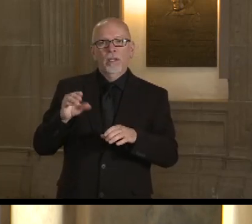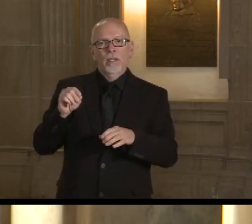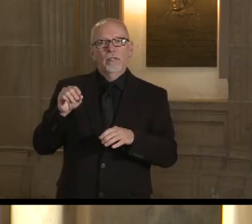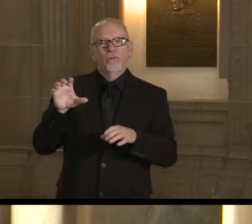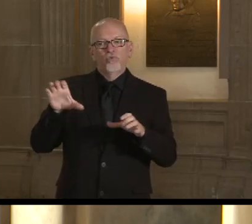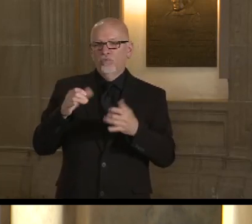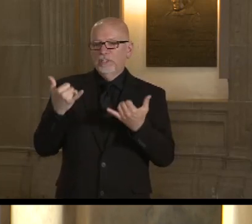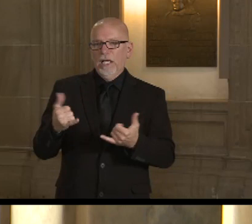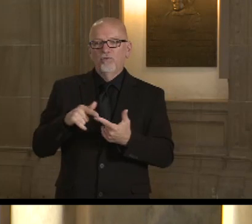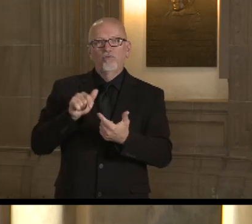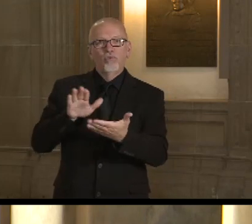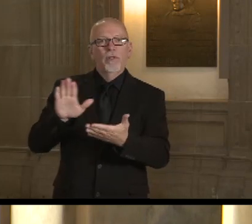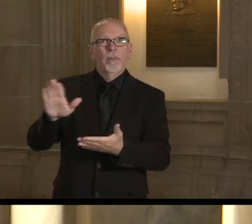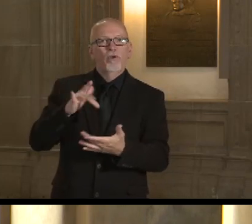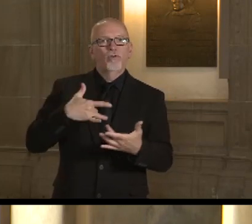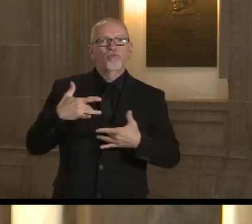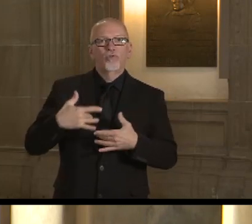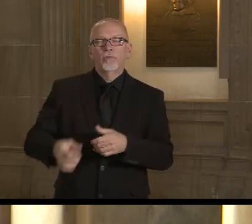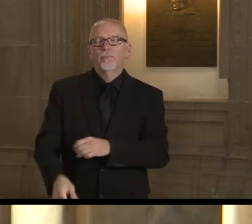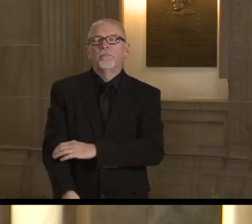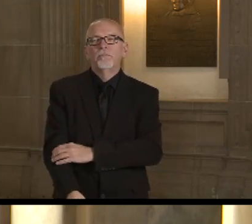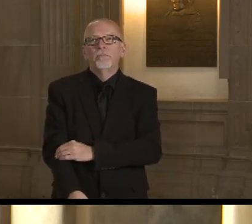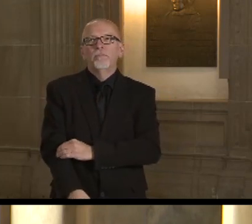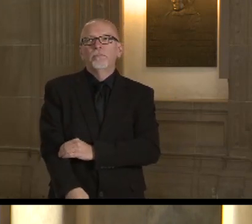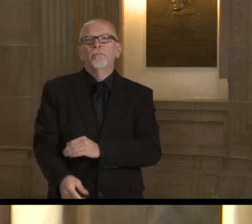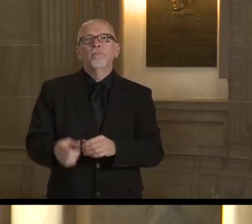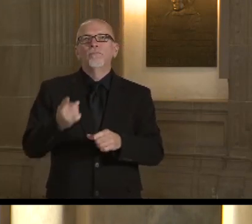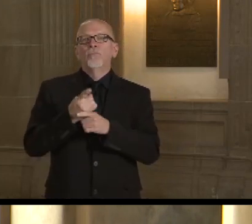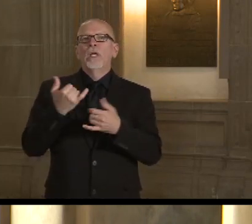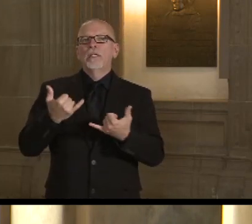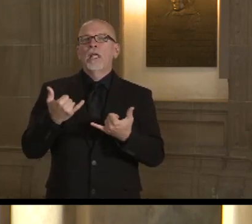right now to address those concerns? Well, right now, and I'll